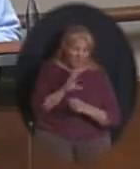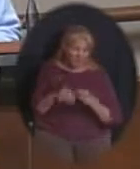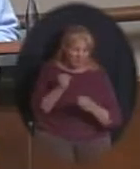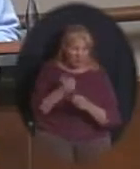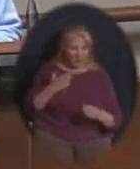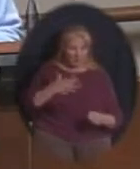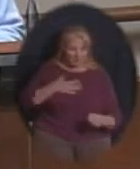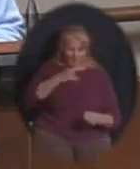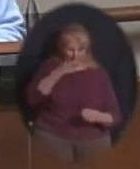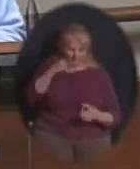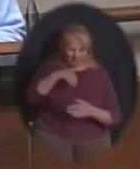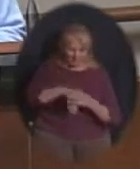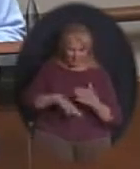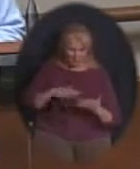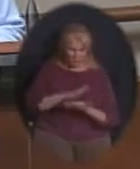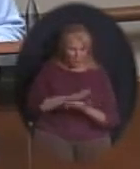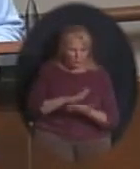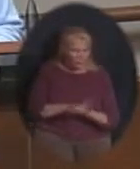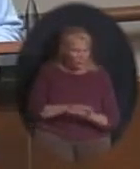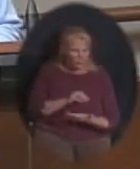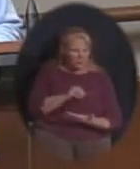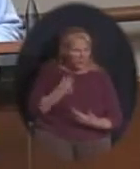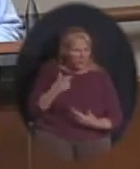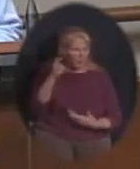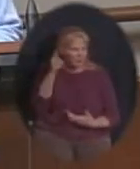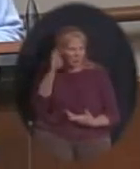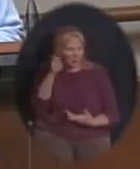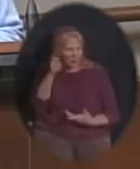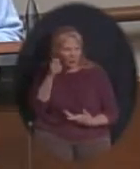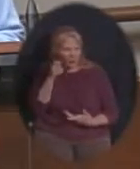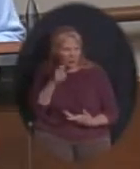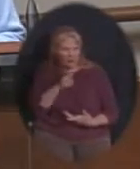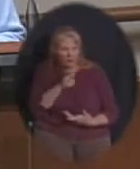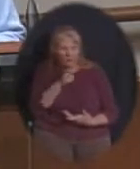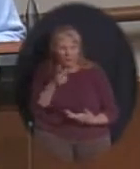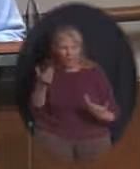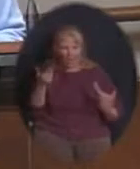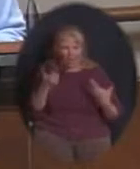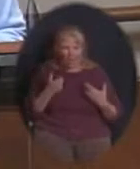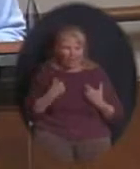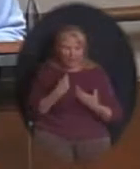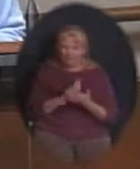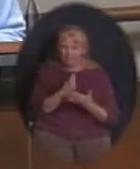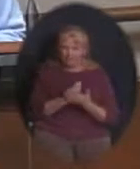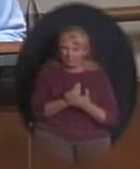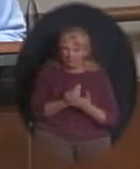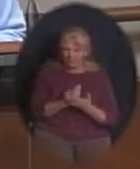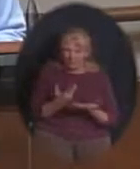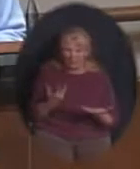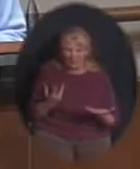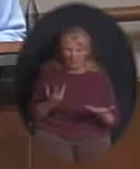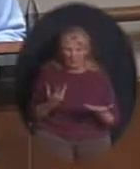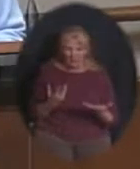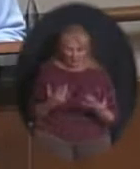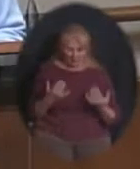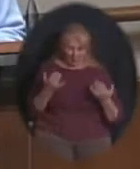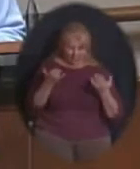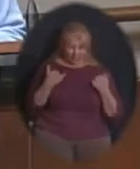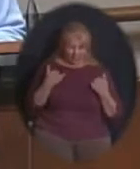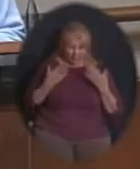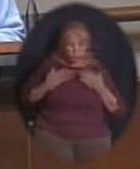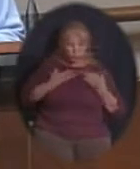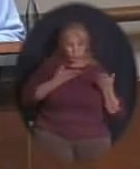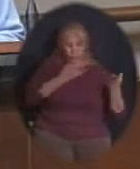school, that's the message I've heard, is that where are we cutting so that we can make ends meet? With this proposal, I'm optimistic that